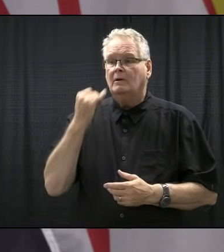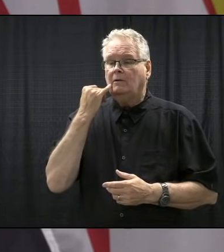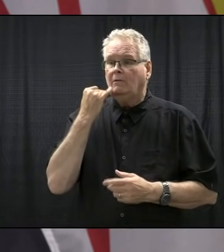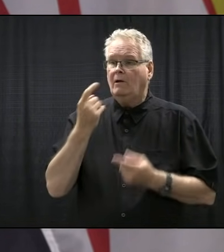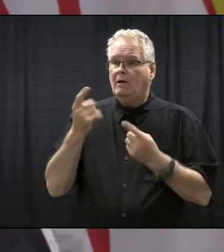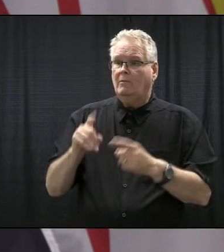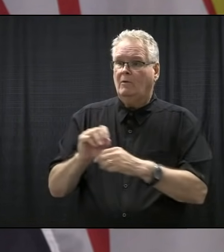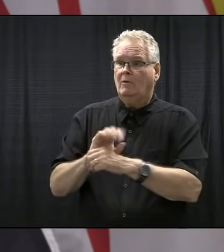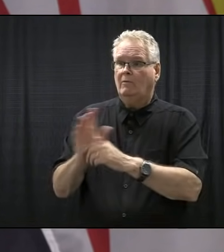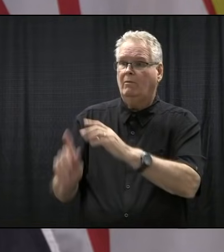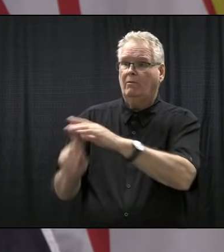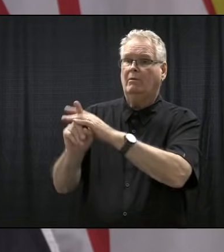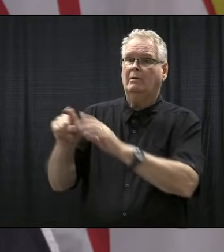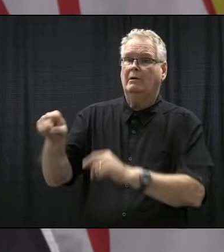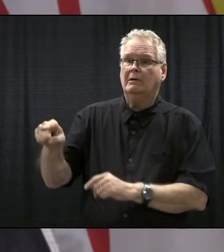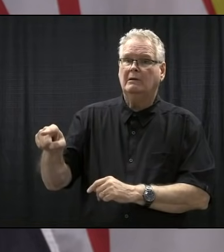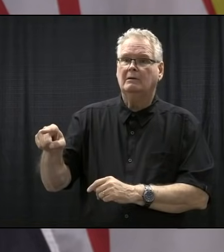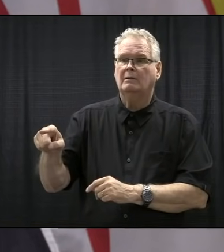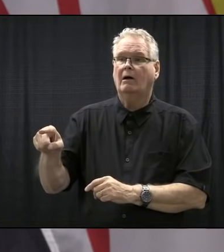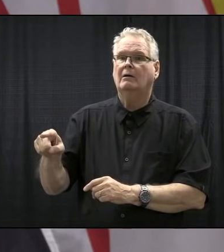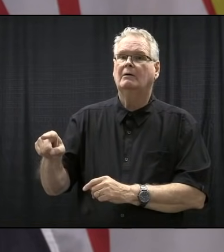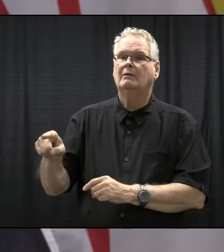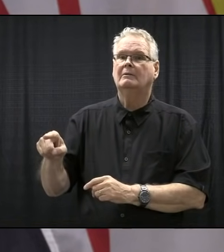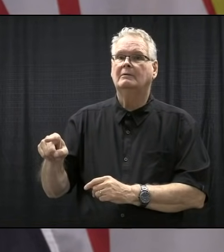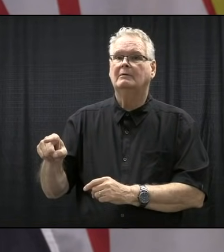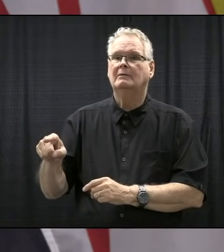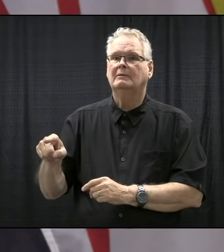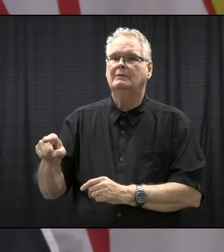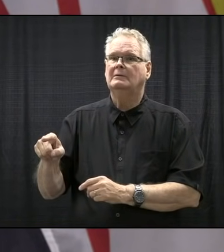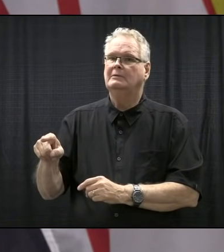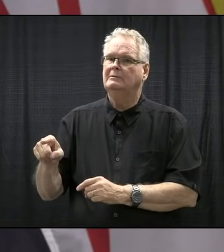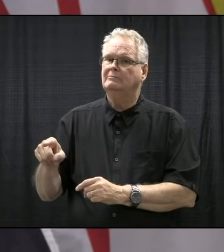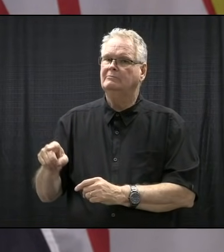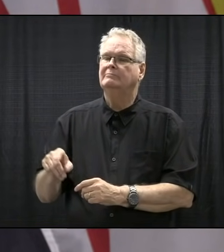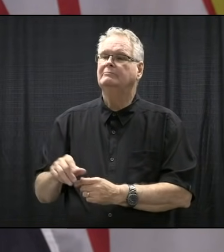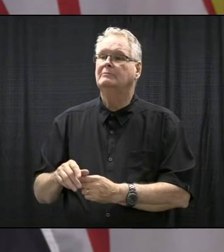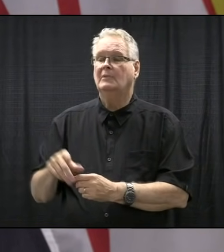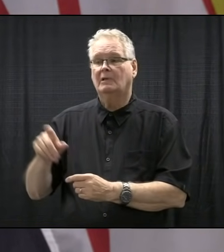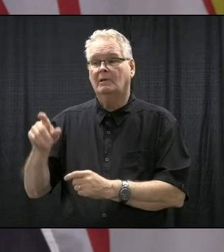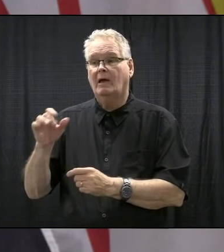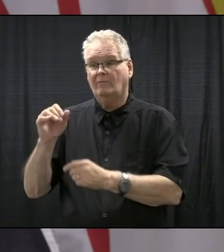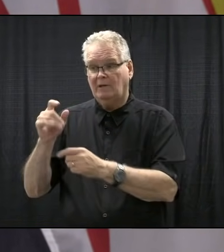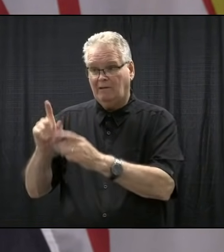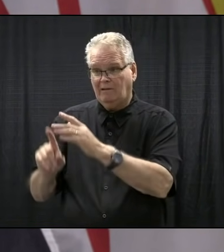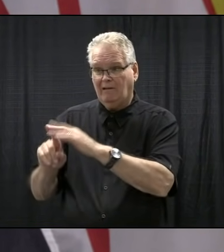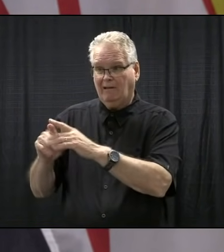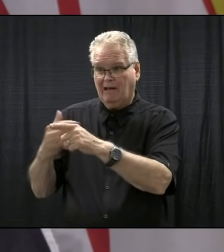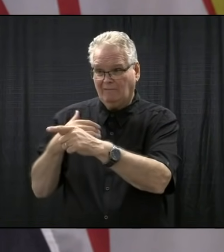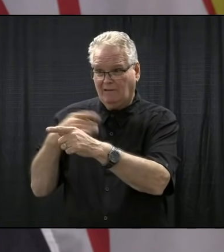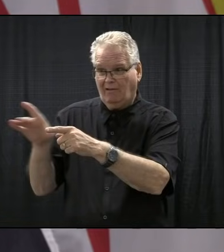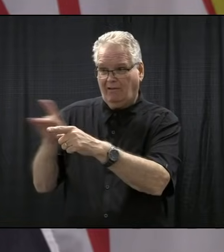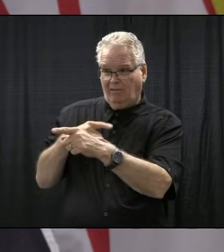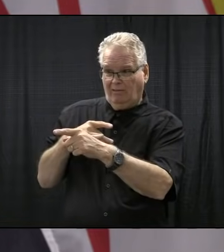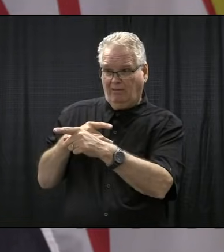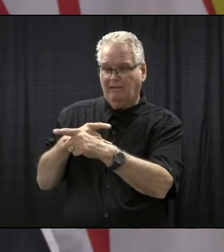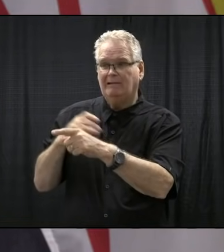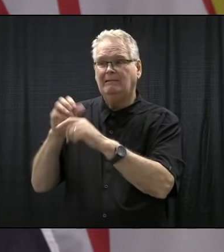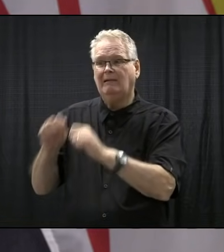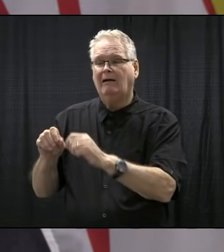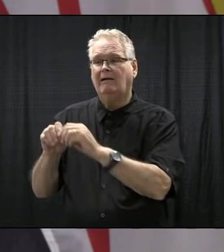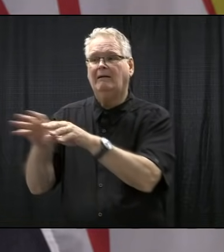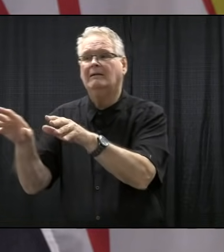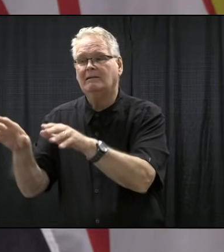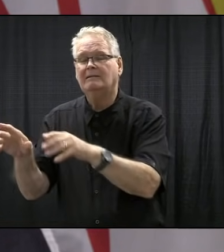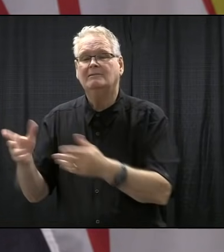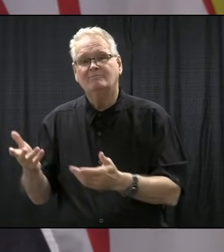that, it can still spread. So that, reducing the physical distancing, if it's going to spread, it can